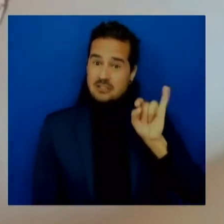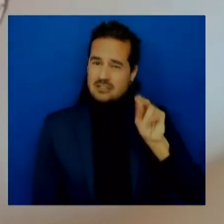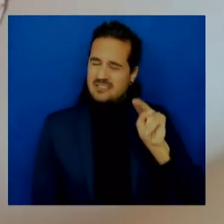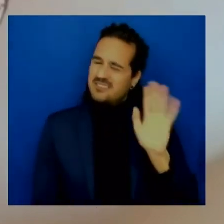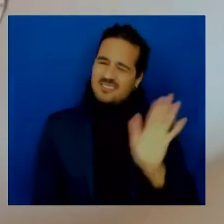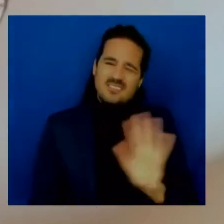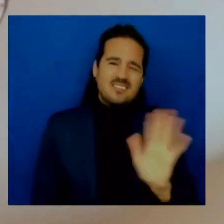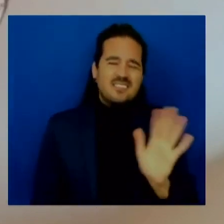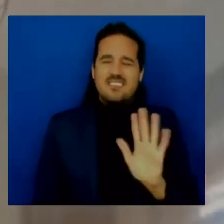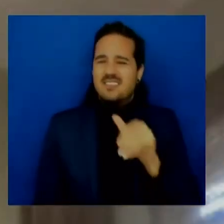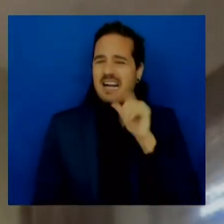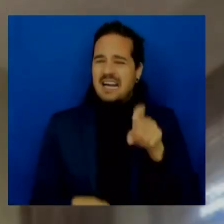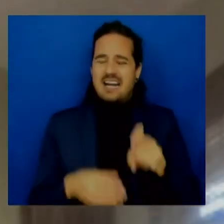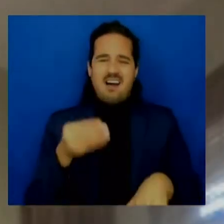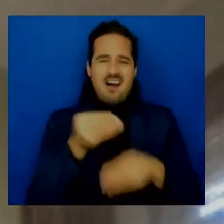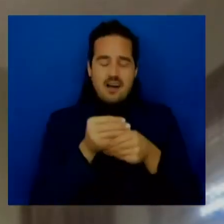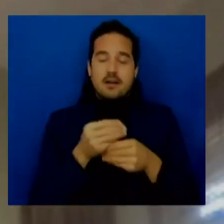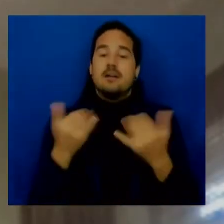Thank you.